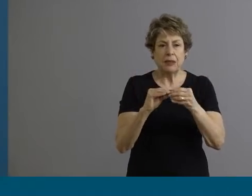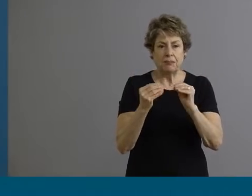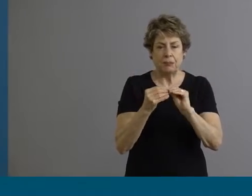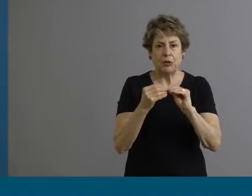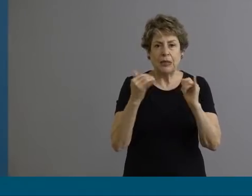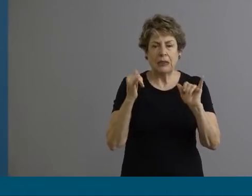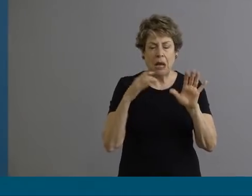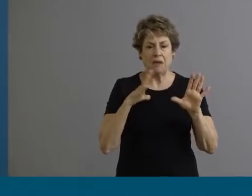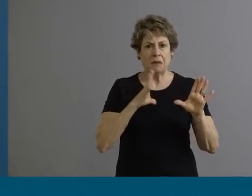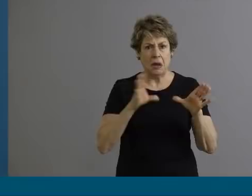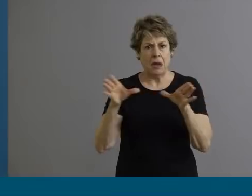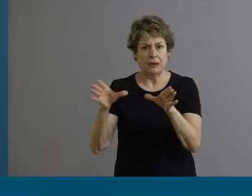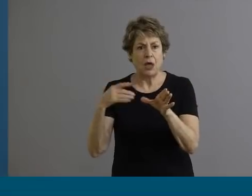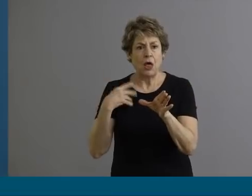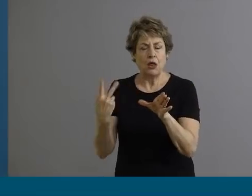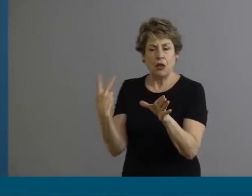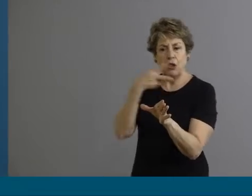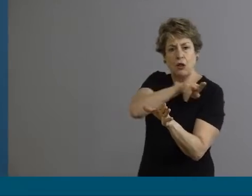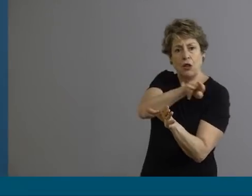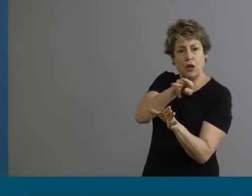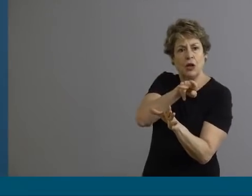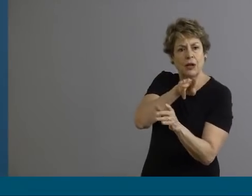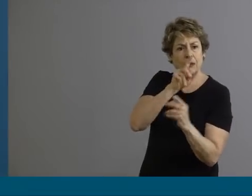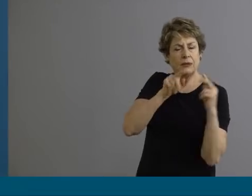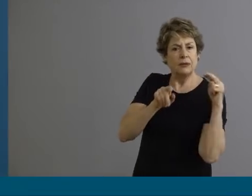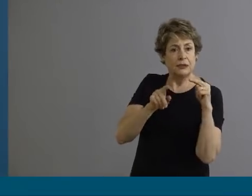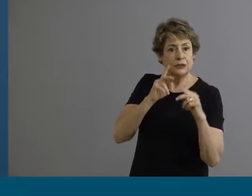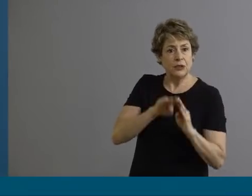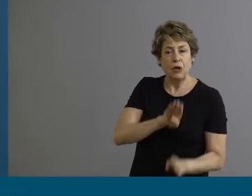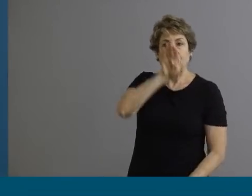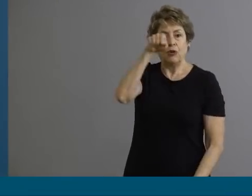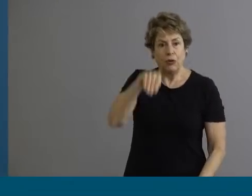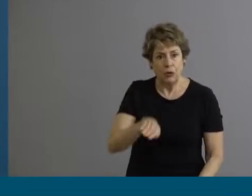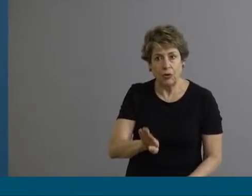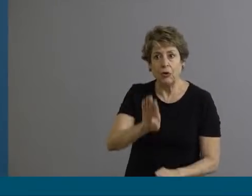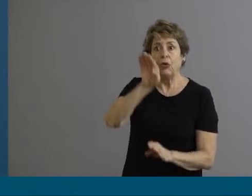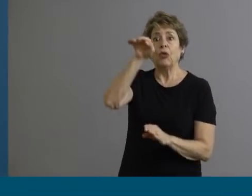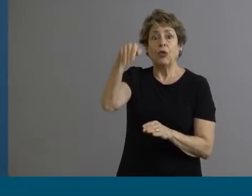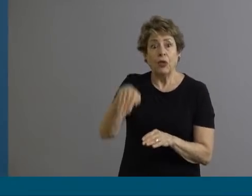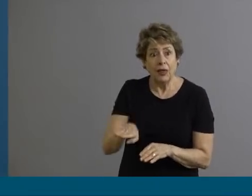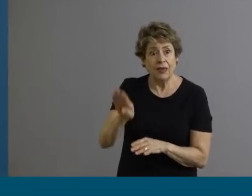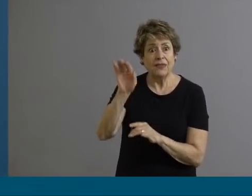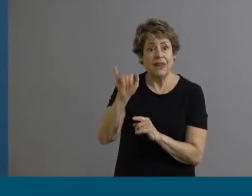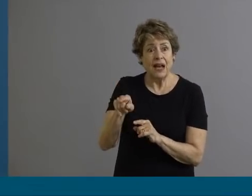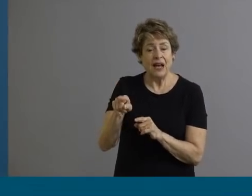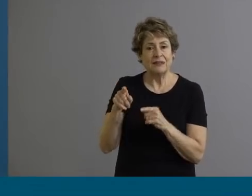testing. That's on the weekends, and then you see the decrease during the weeks. Over